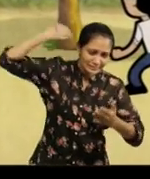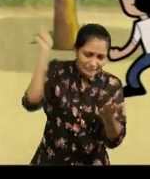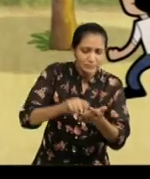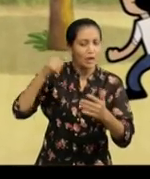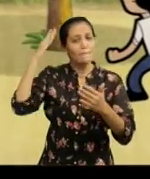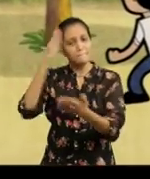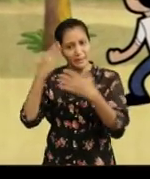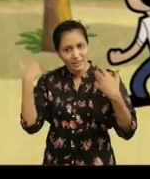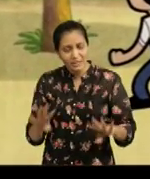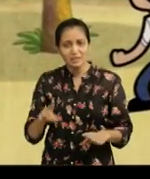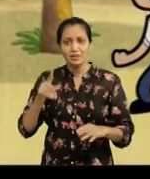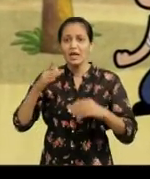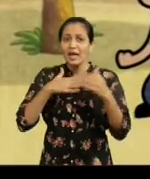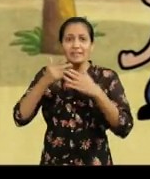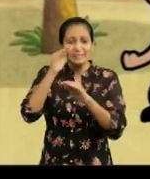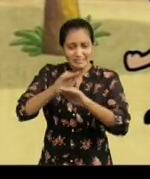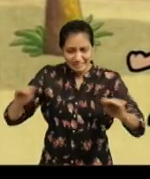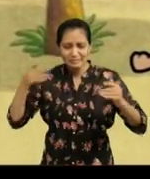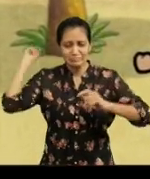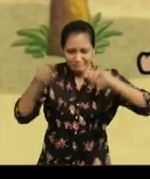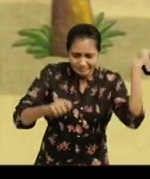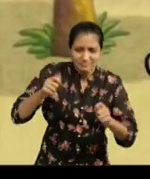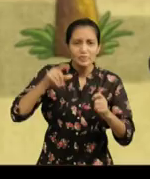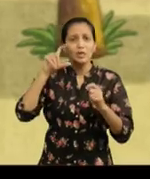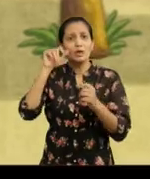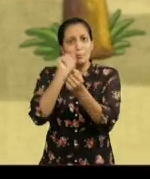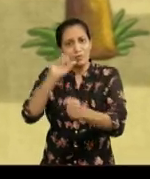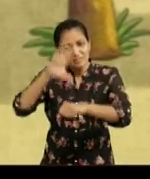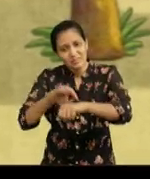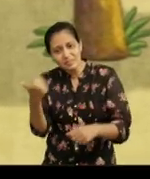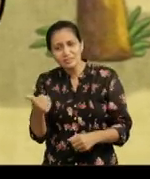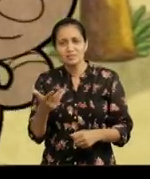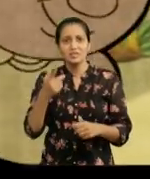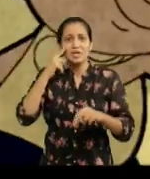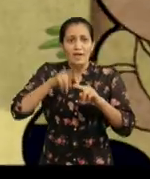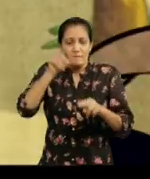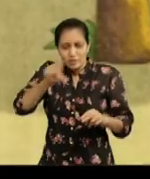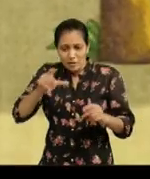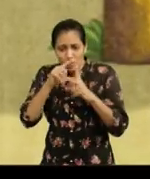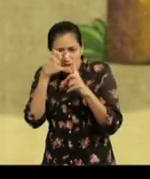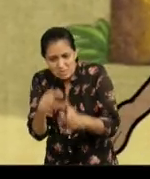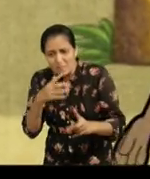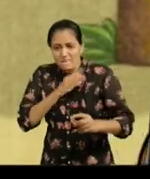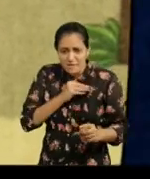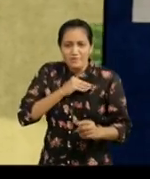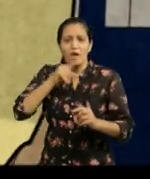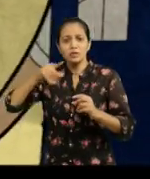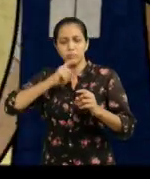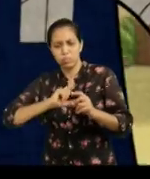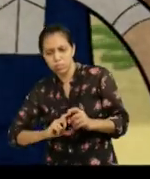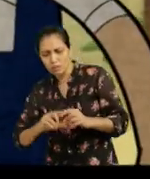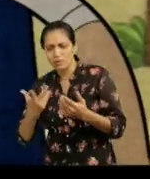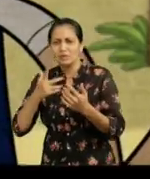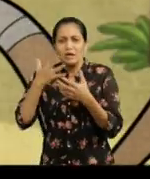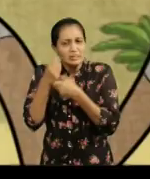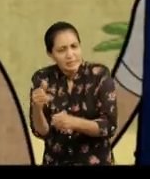is banned. Physical violence against children is a crime. Discipline through fear leads to low